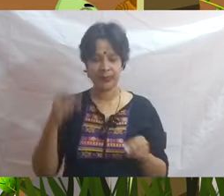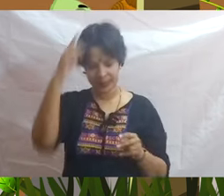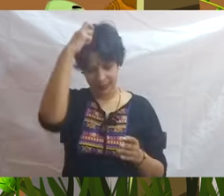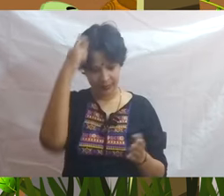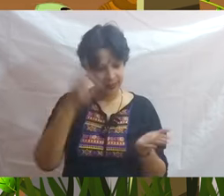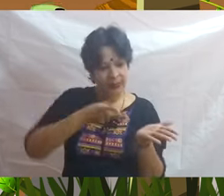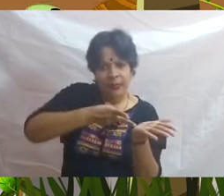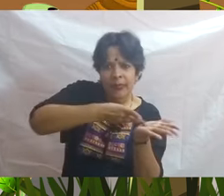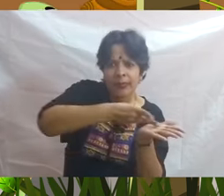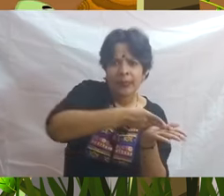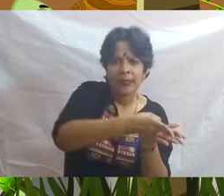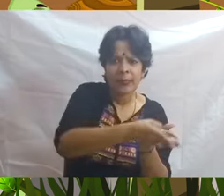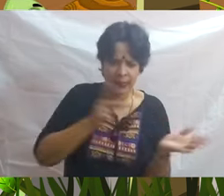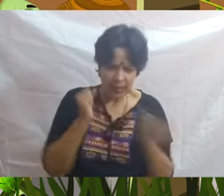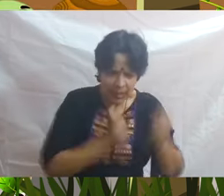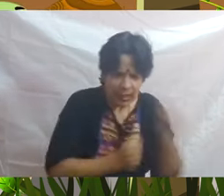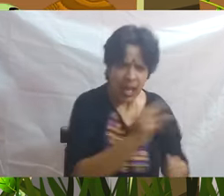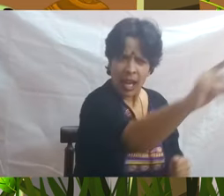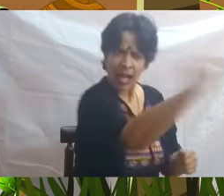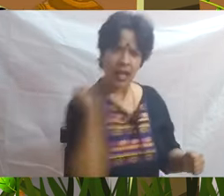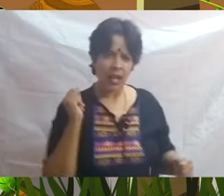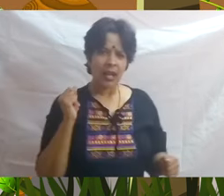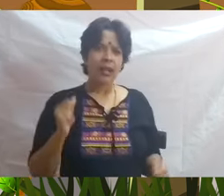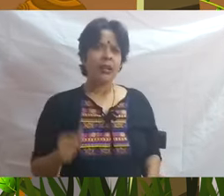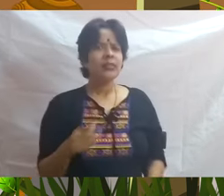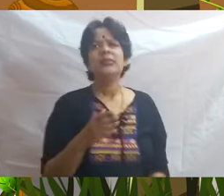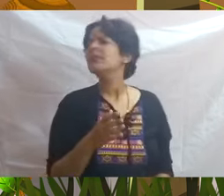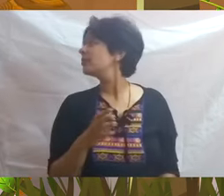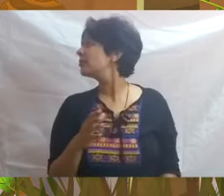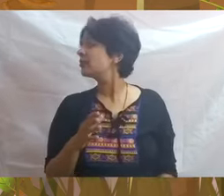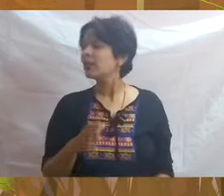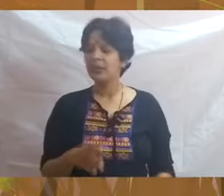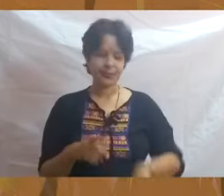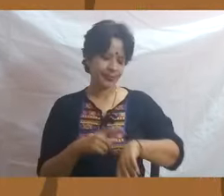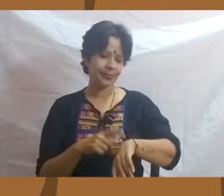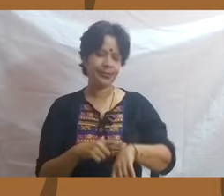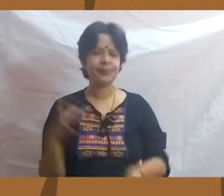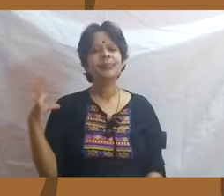Hare ran down the road swiftly for a while and then paused to rest.